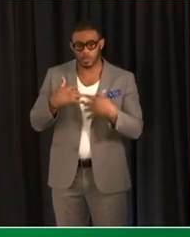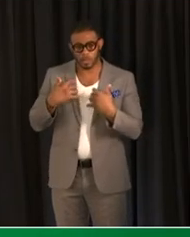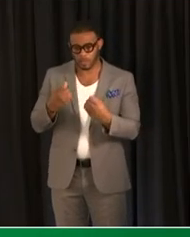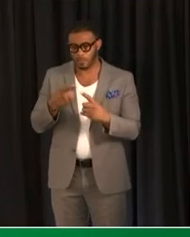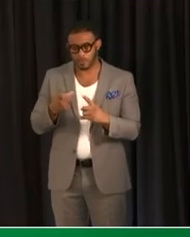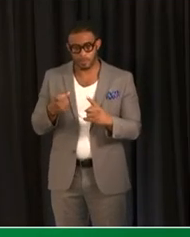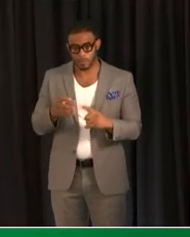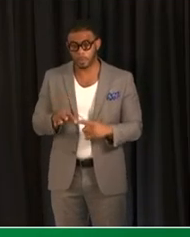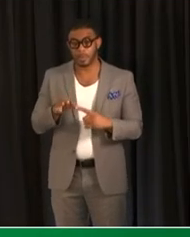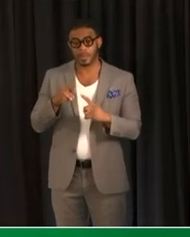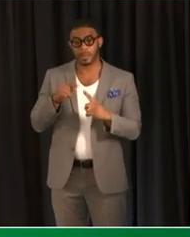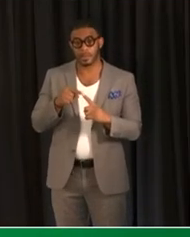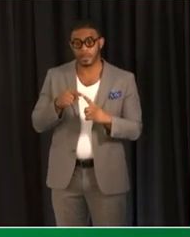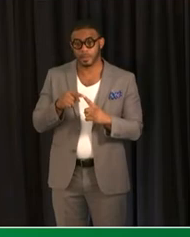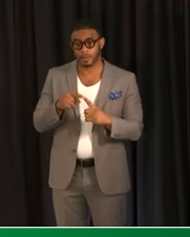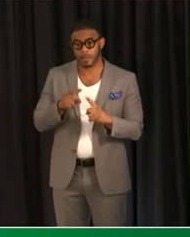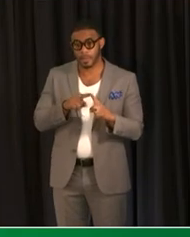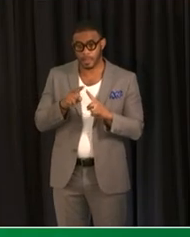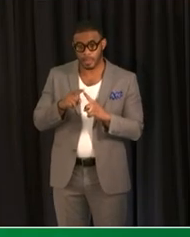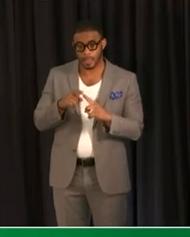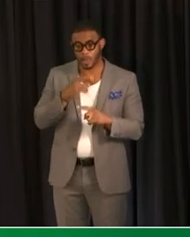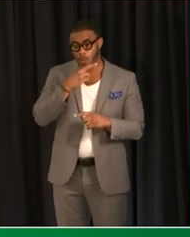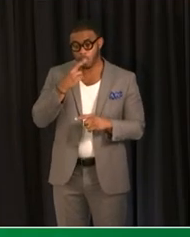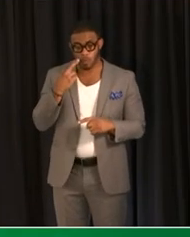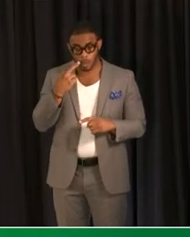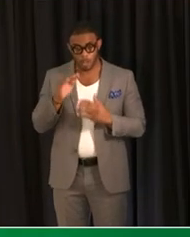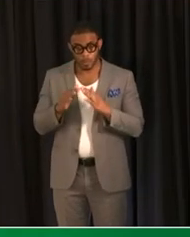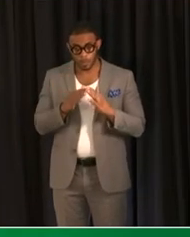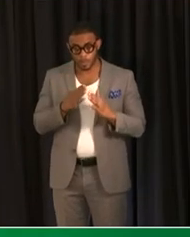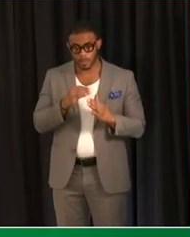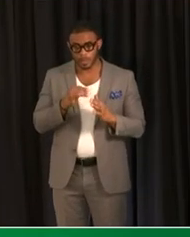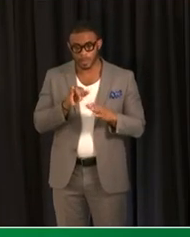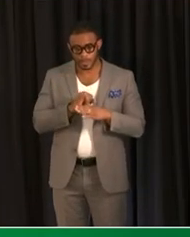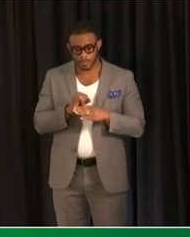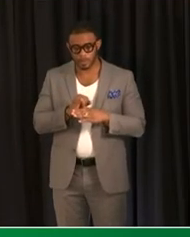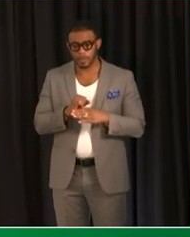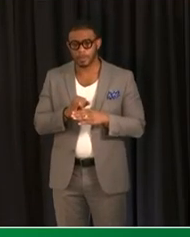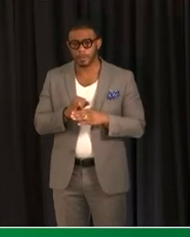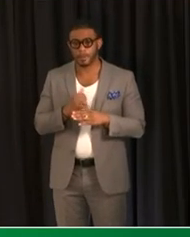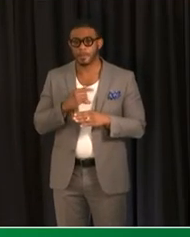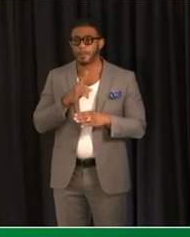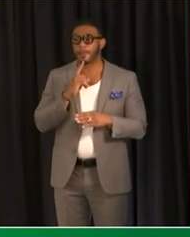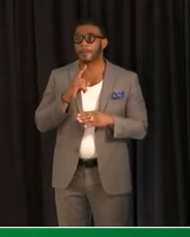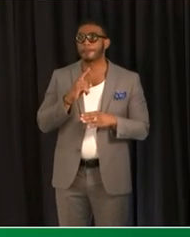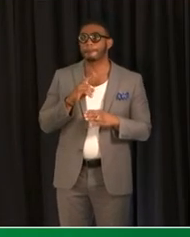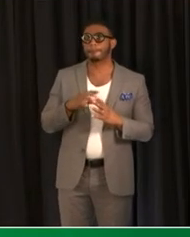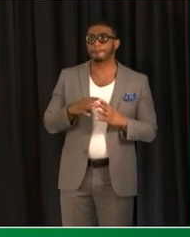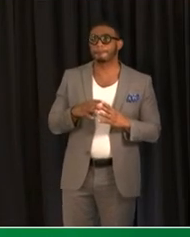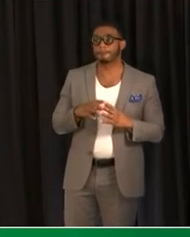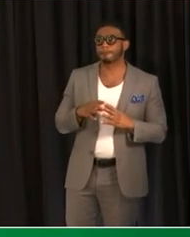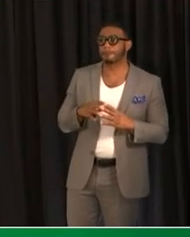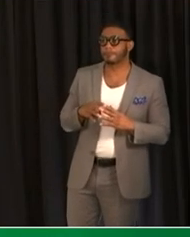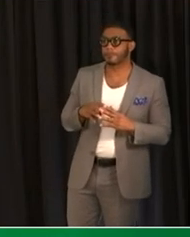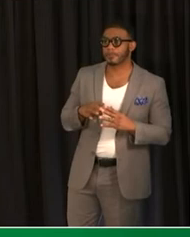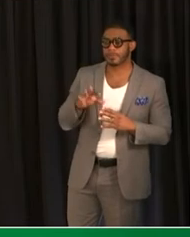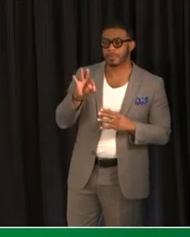to recover from, particularly as a restaurant community and industry. We are